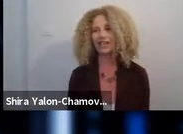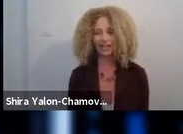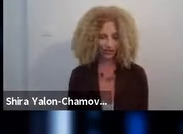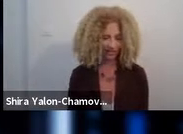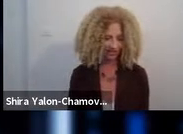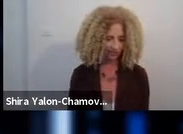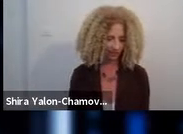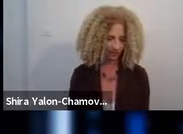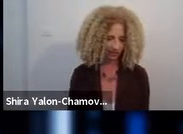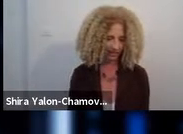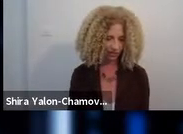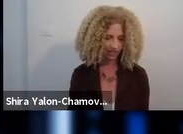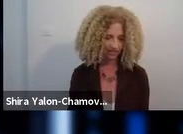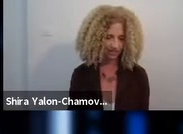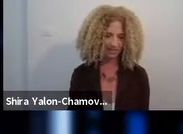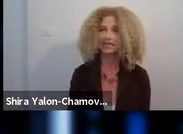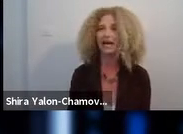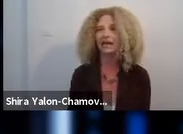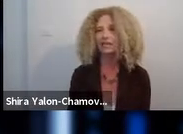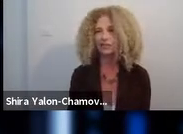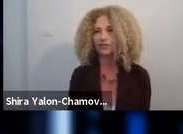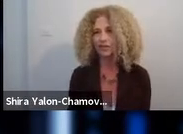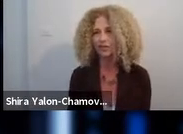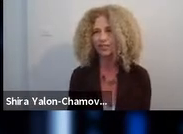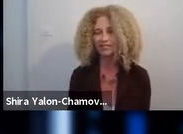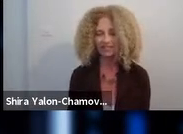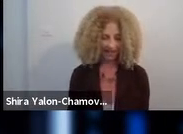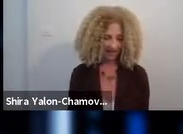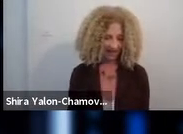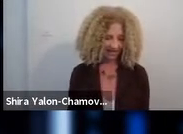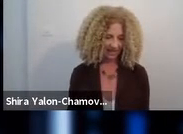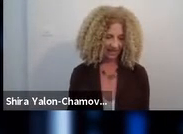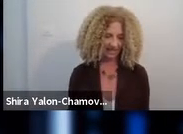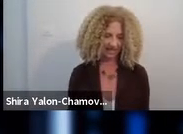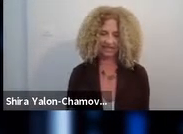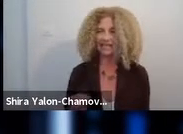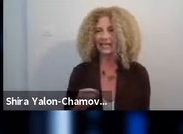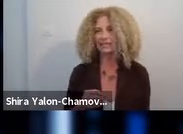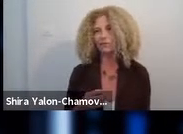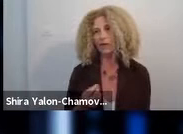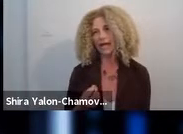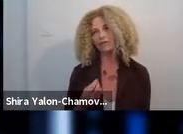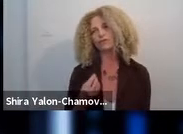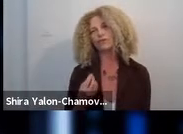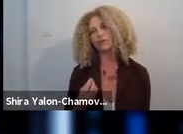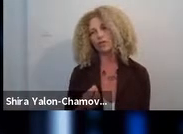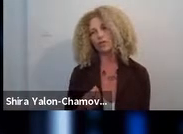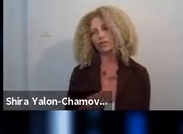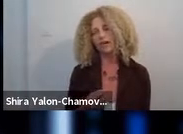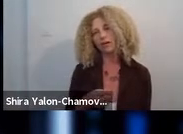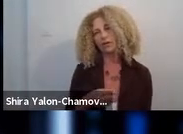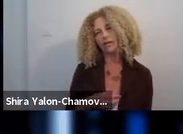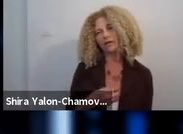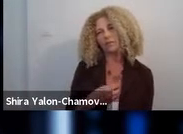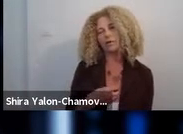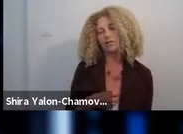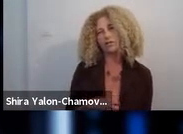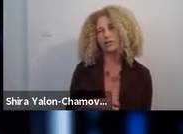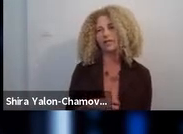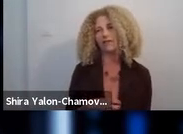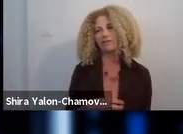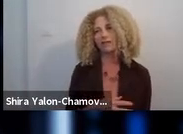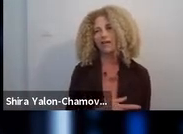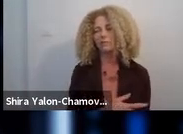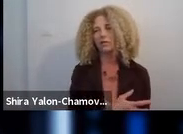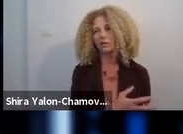rapidly changing regulations and instructions that in a way is crucial, not only on a